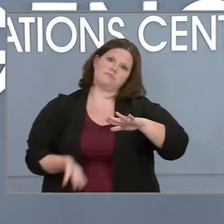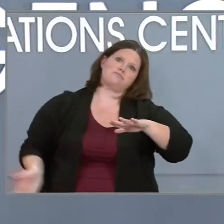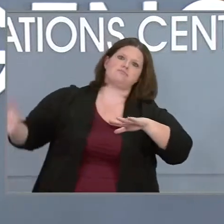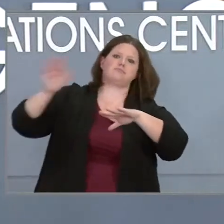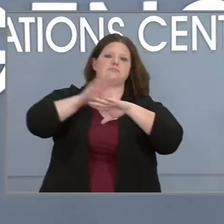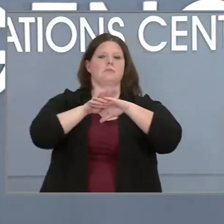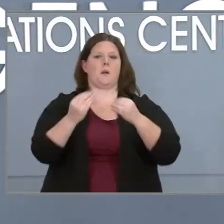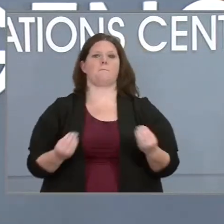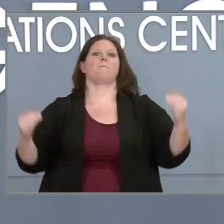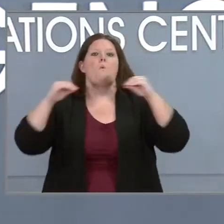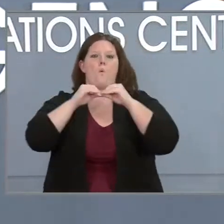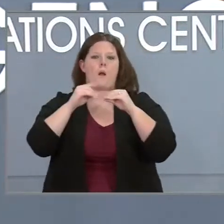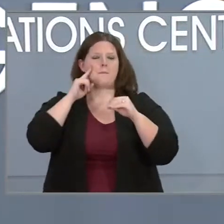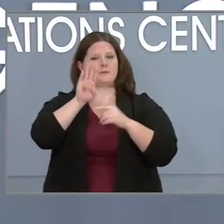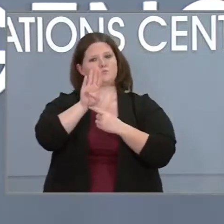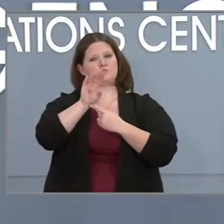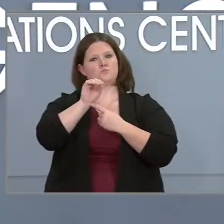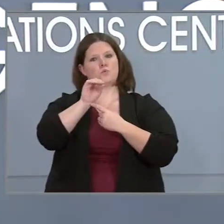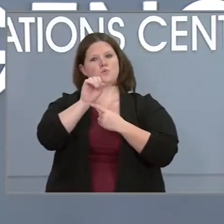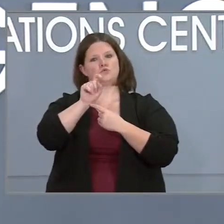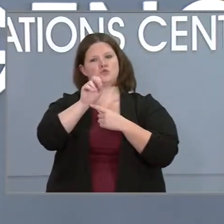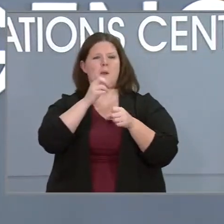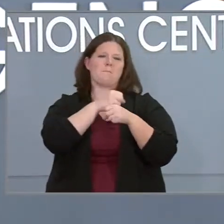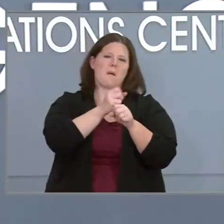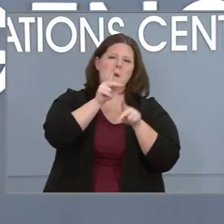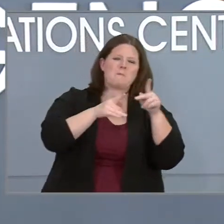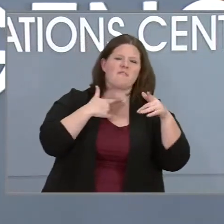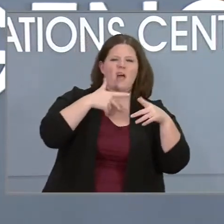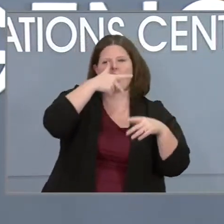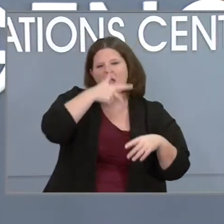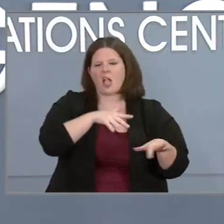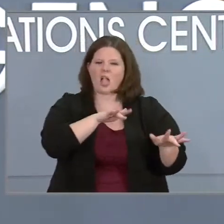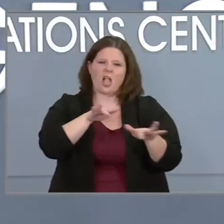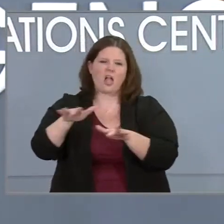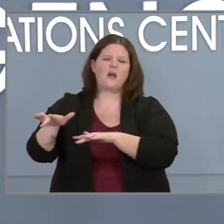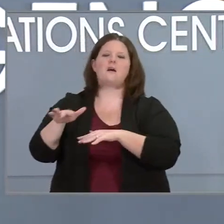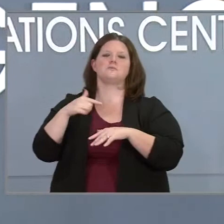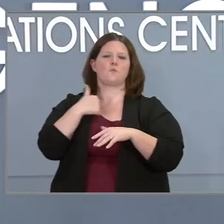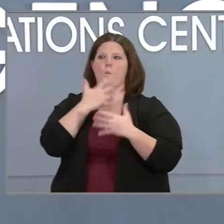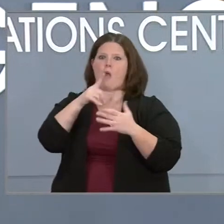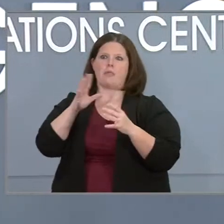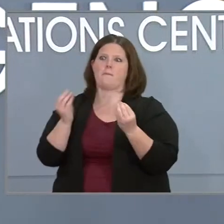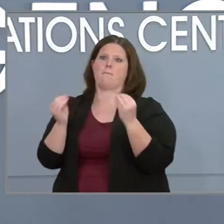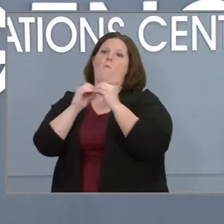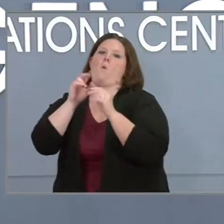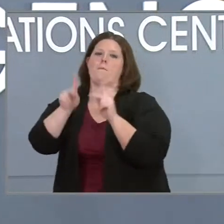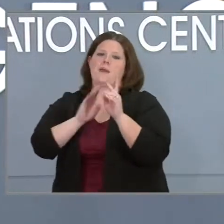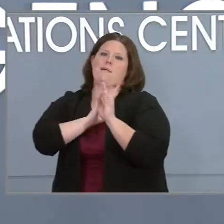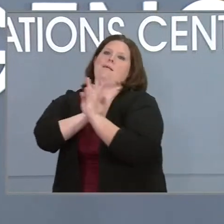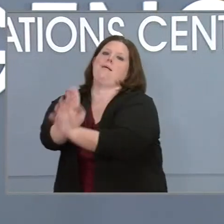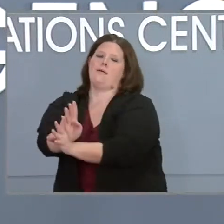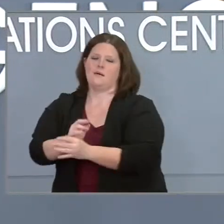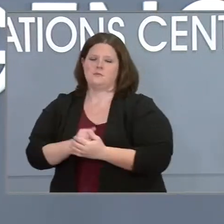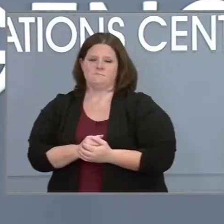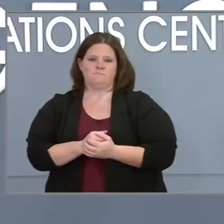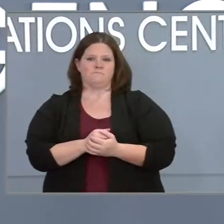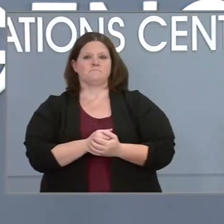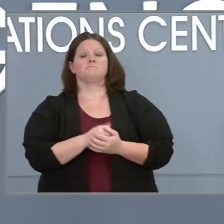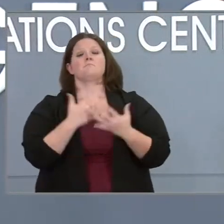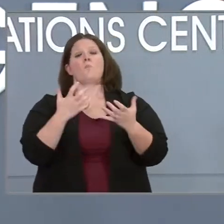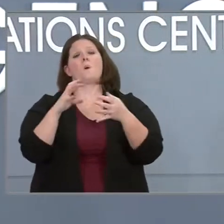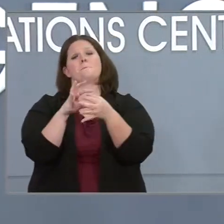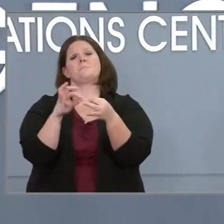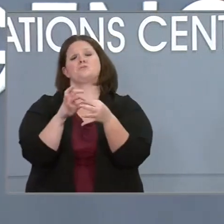efforts around booster vaccination. So we're taking that all into account. Last thing I'll mention is in our long-term care settings. As